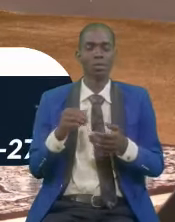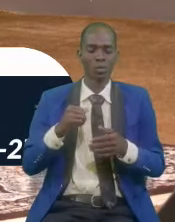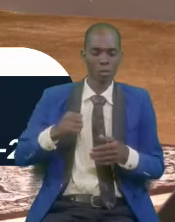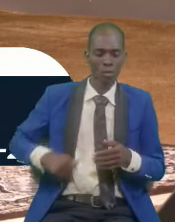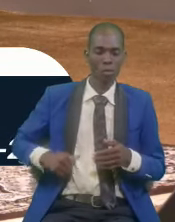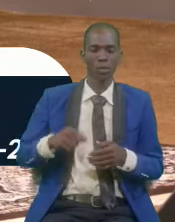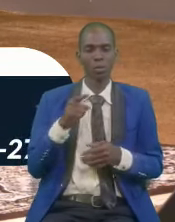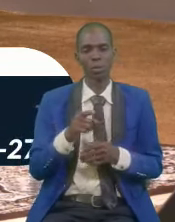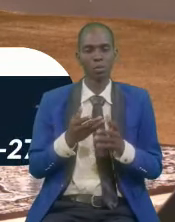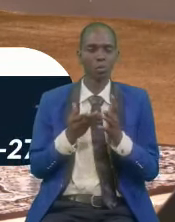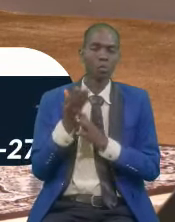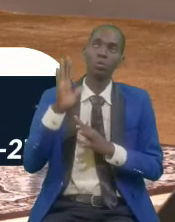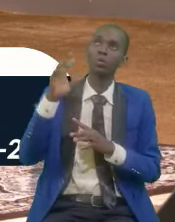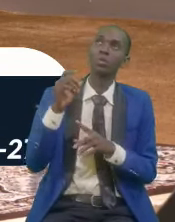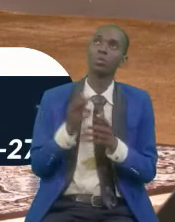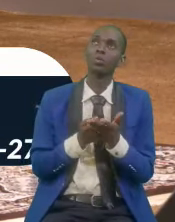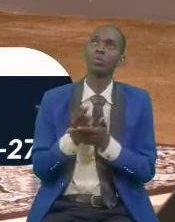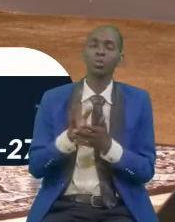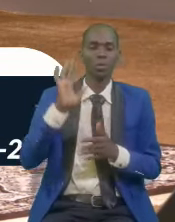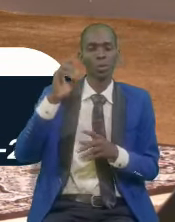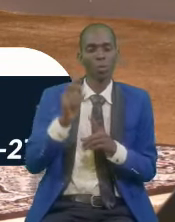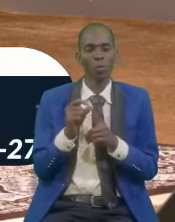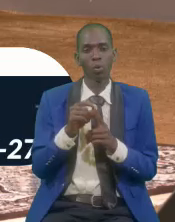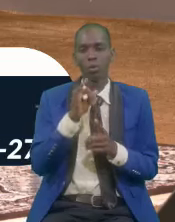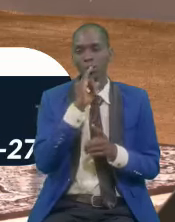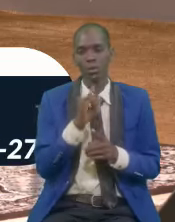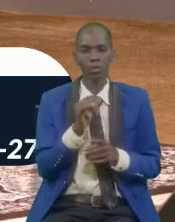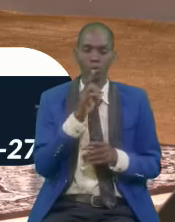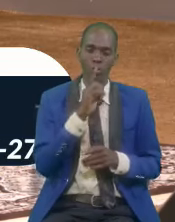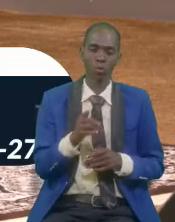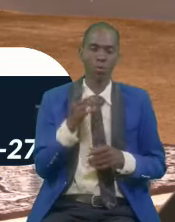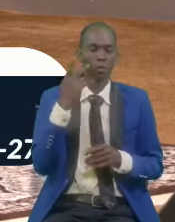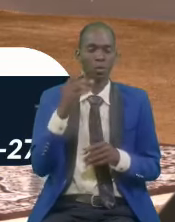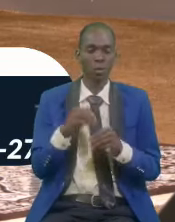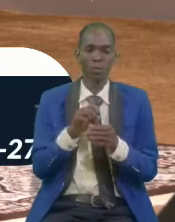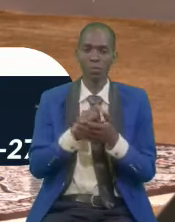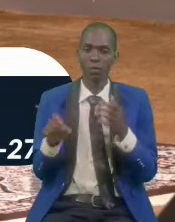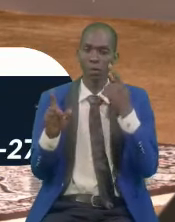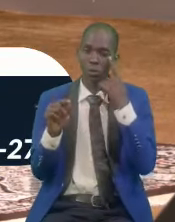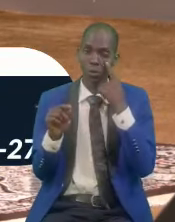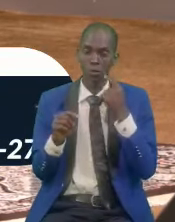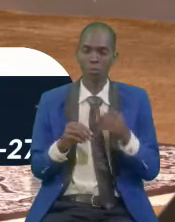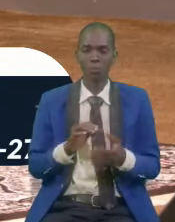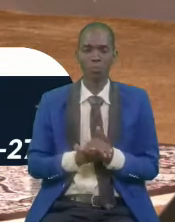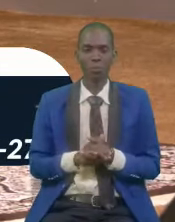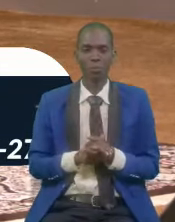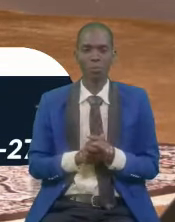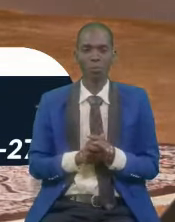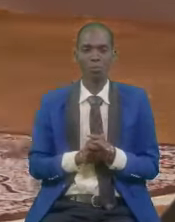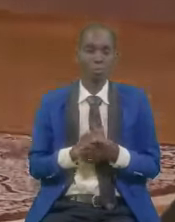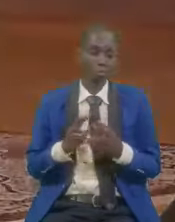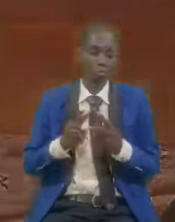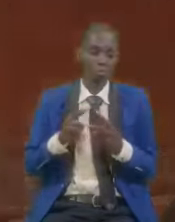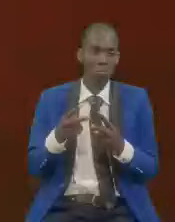truth. Thy word is truth. Look at verse 20. In verse 20 it says,